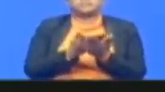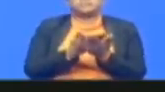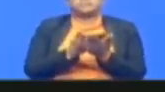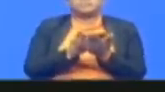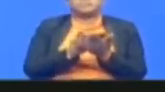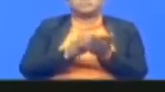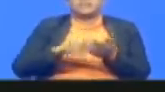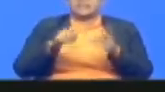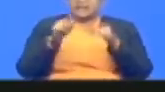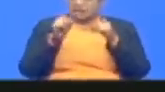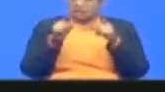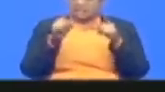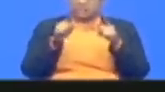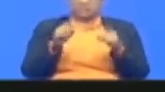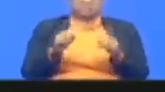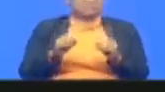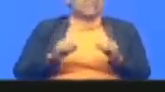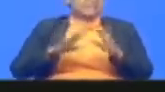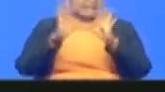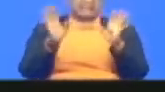are clearly outrageous